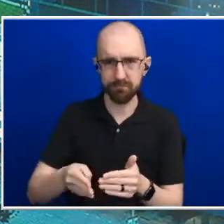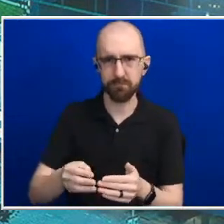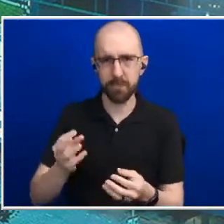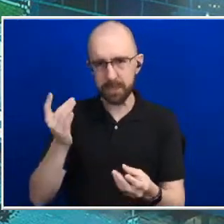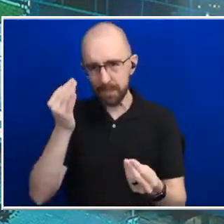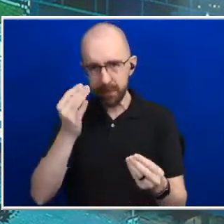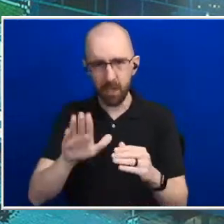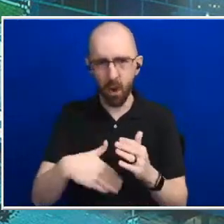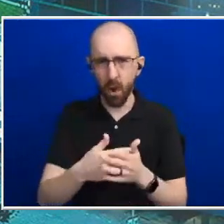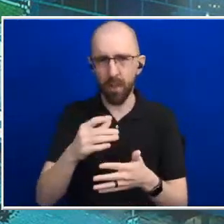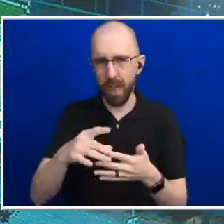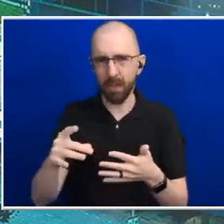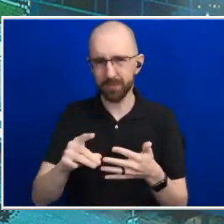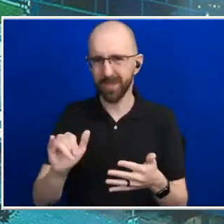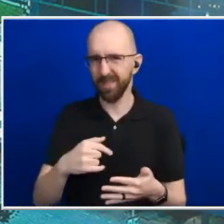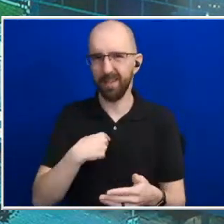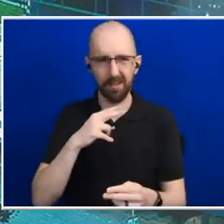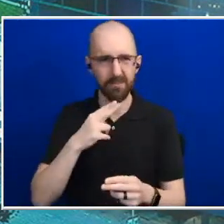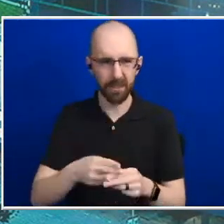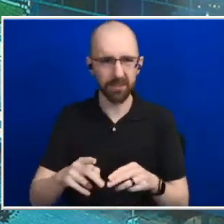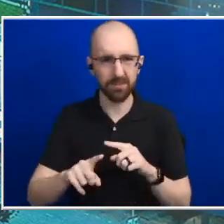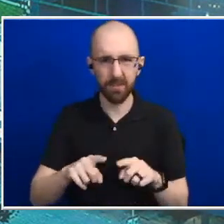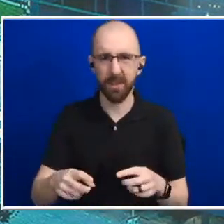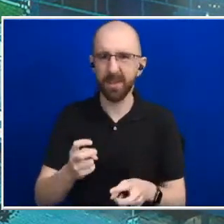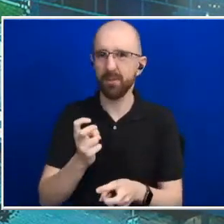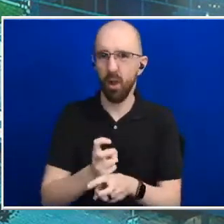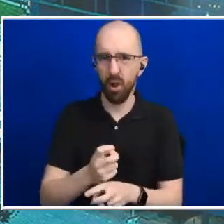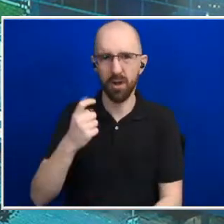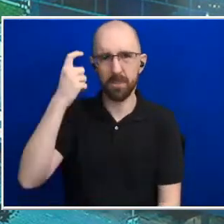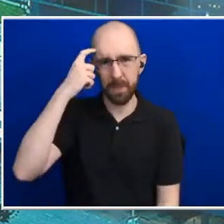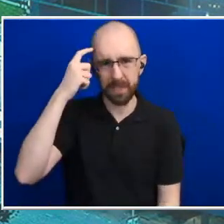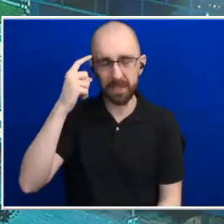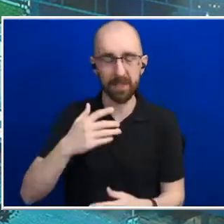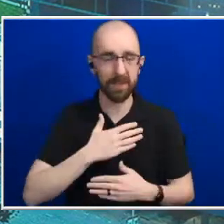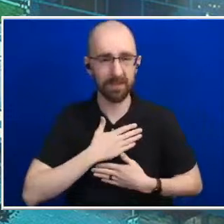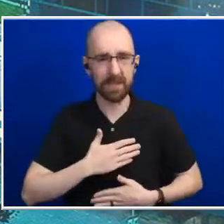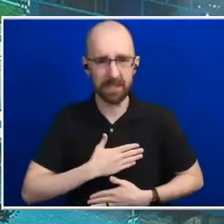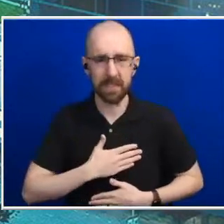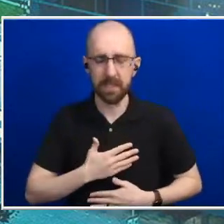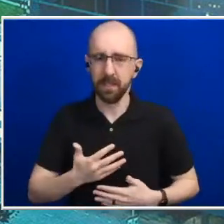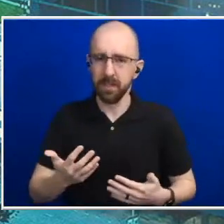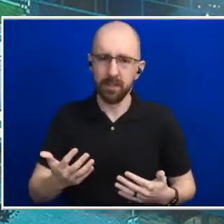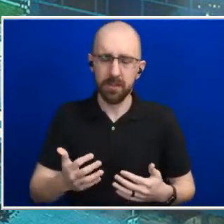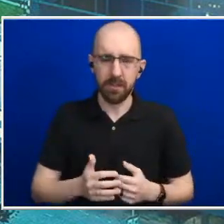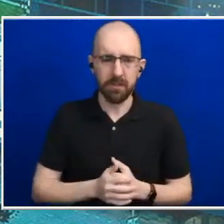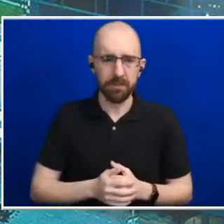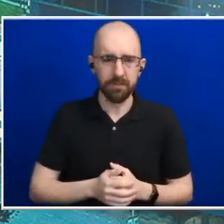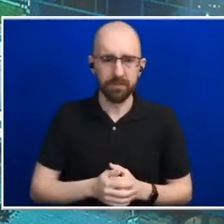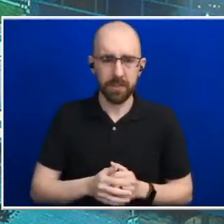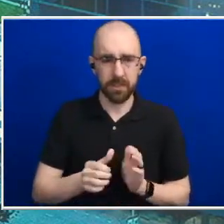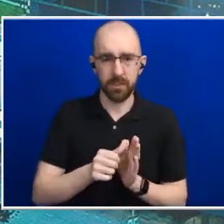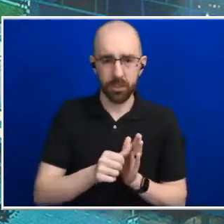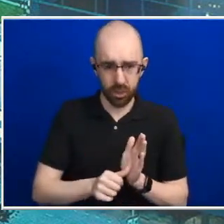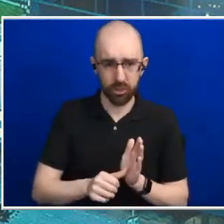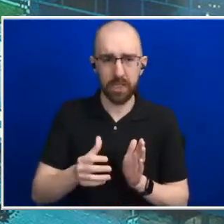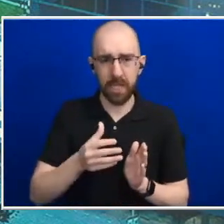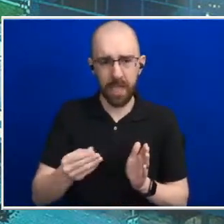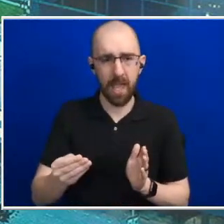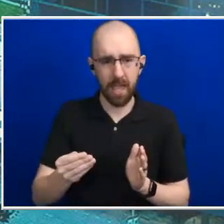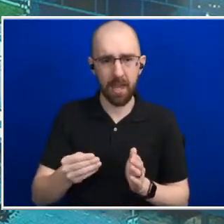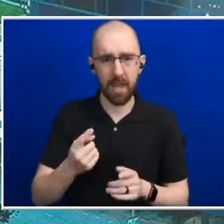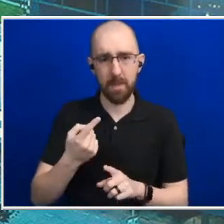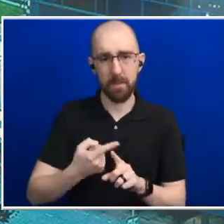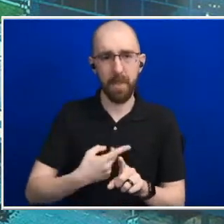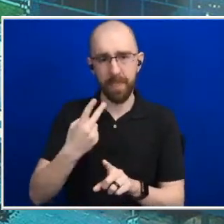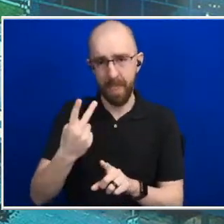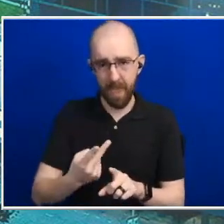But it's definitely the hardest mentally. But physically, I had a surgery and about a month and a half to 2 months of